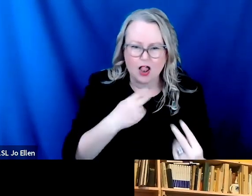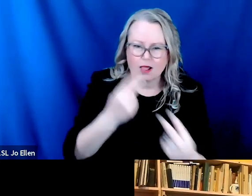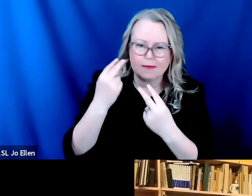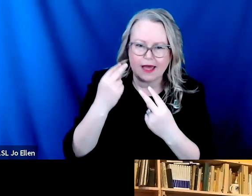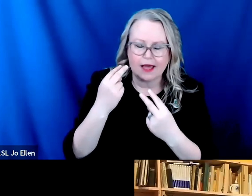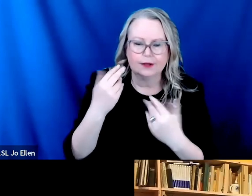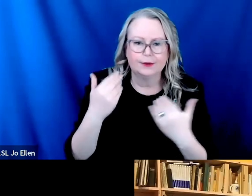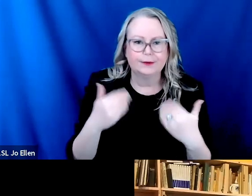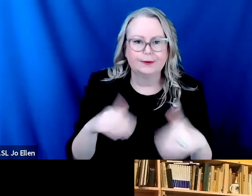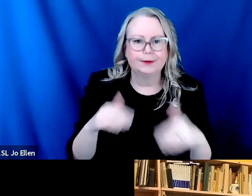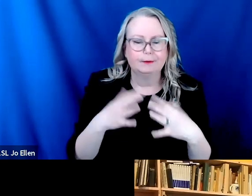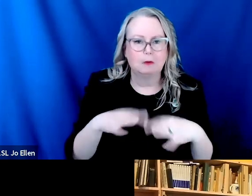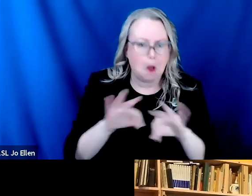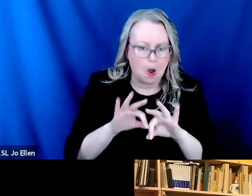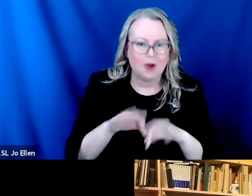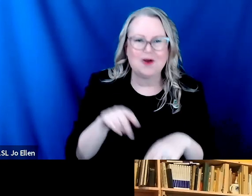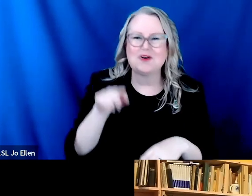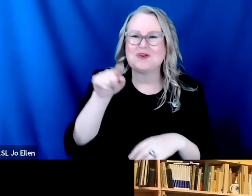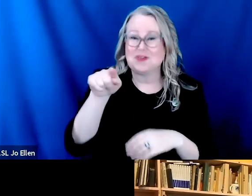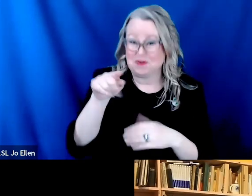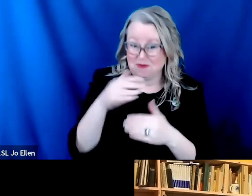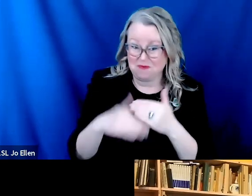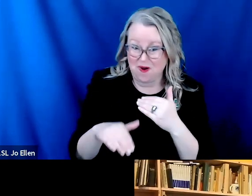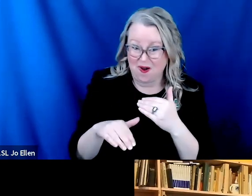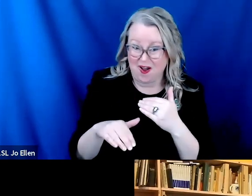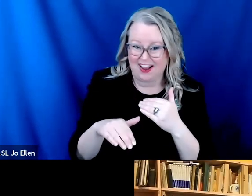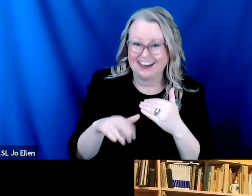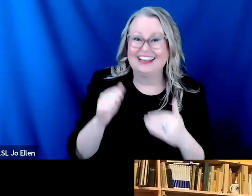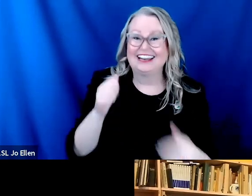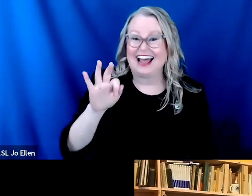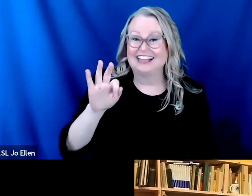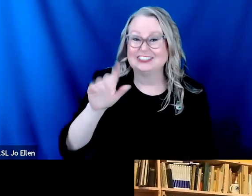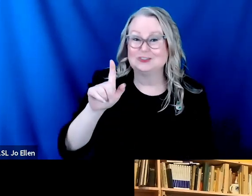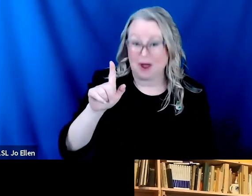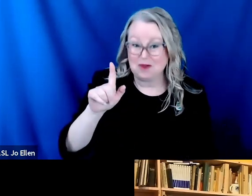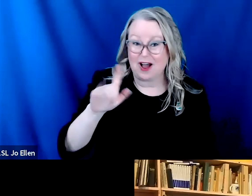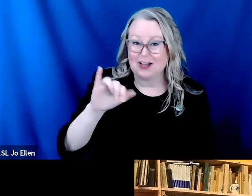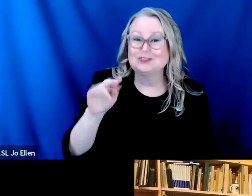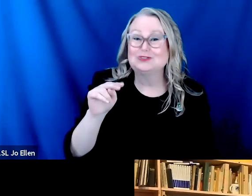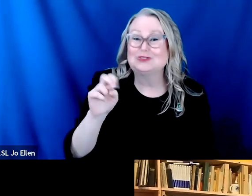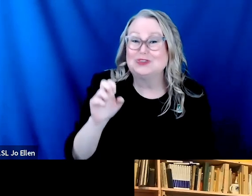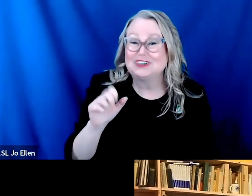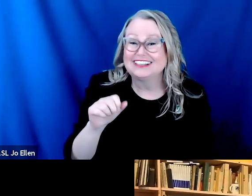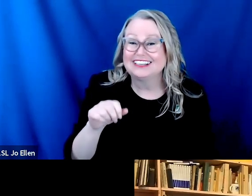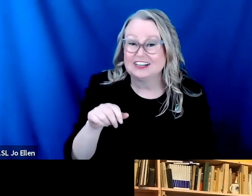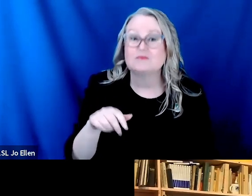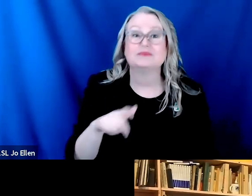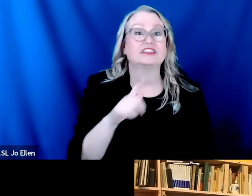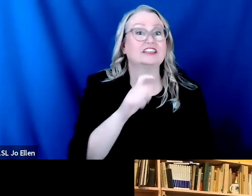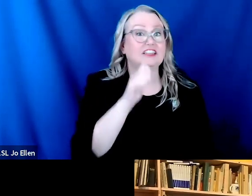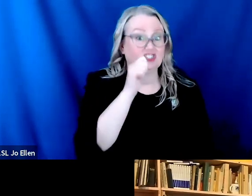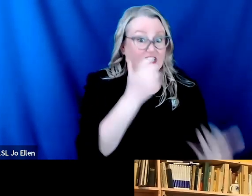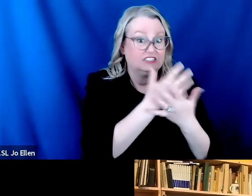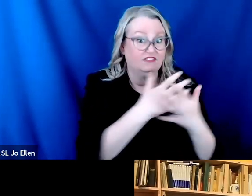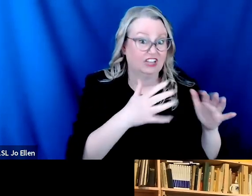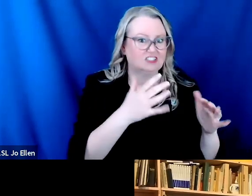You were born on June 13th, 1921, just as America was emerging from the last great